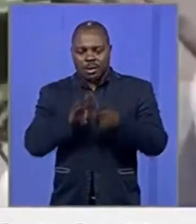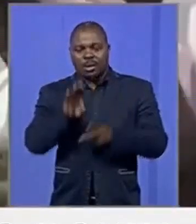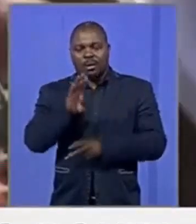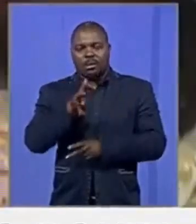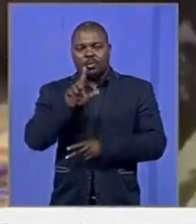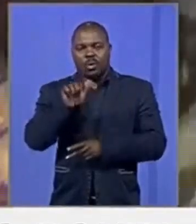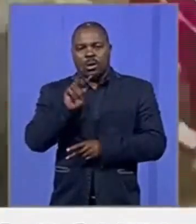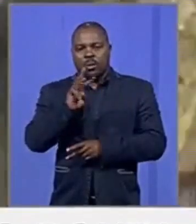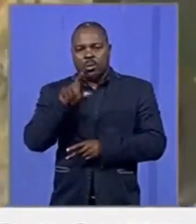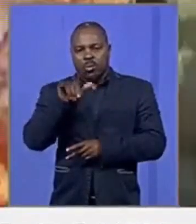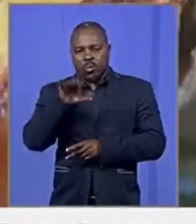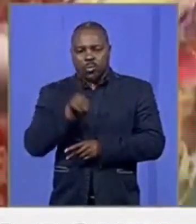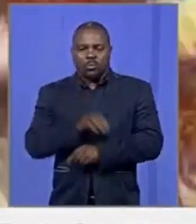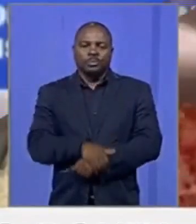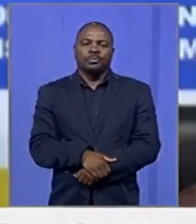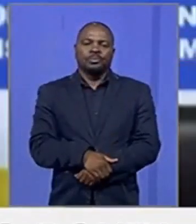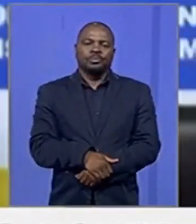Bulawayo.